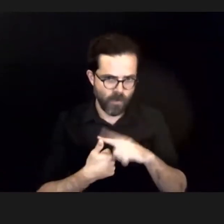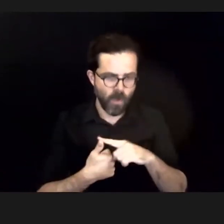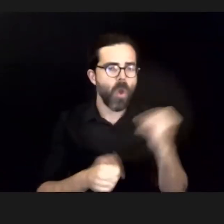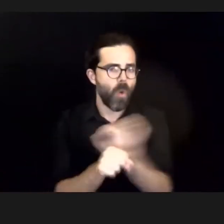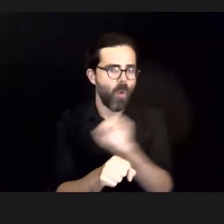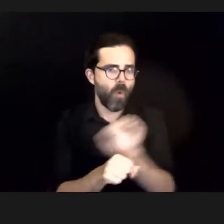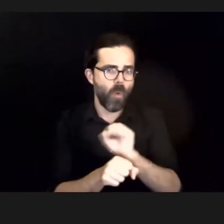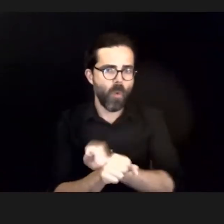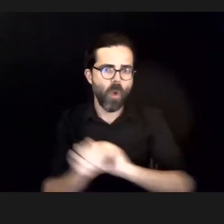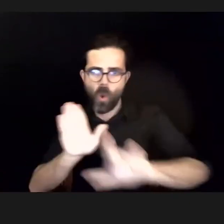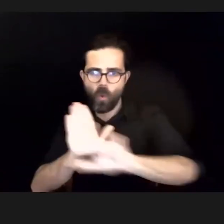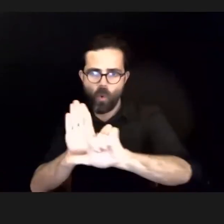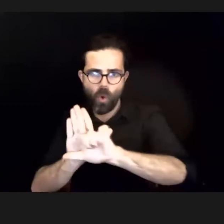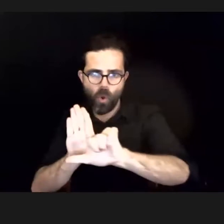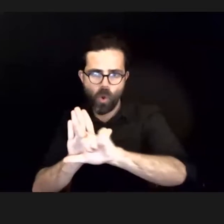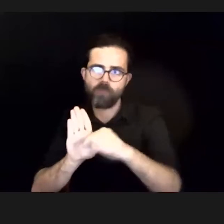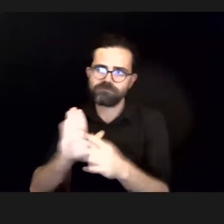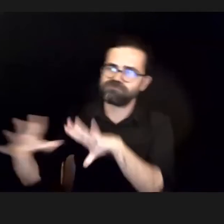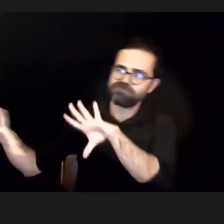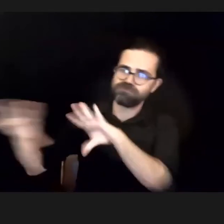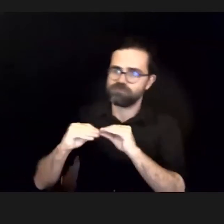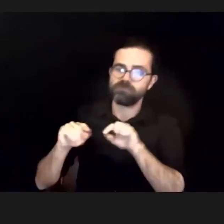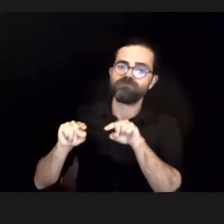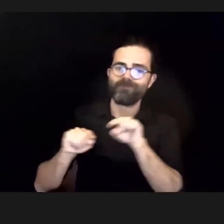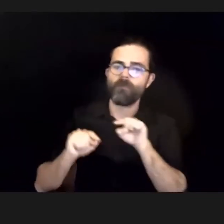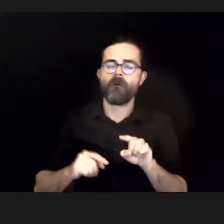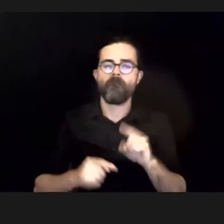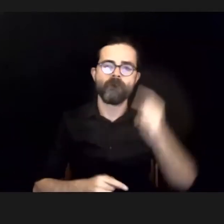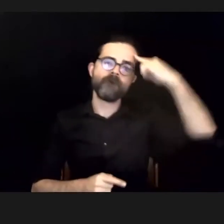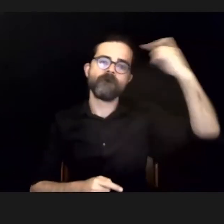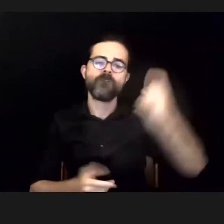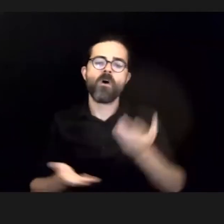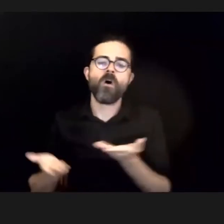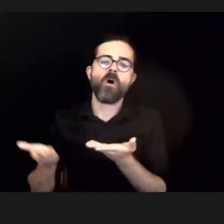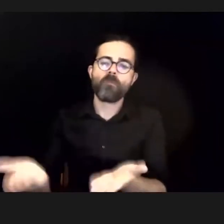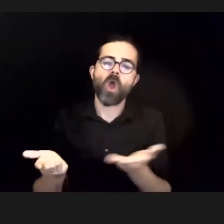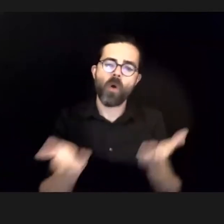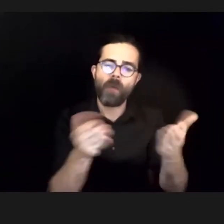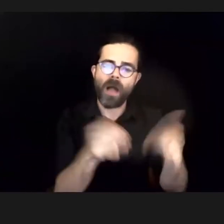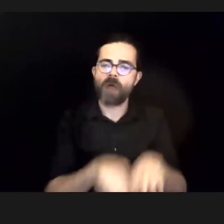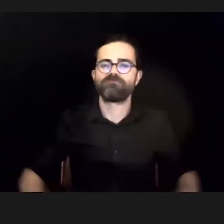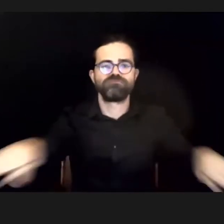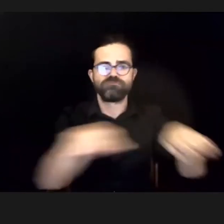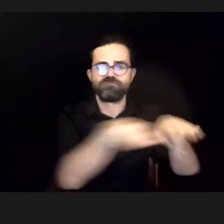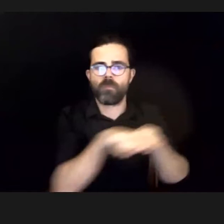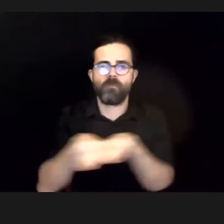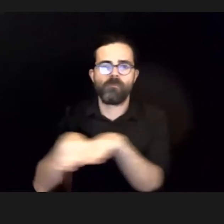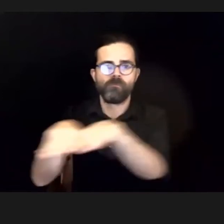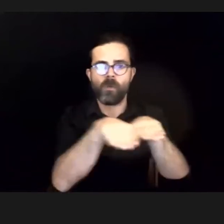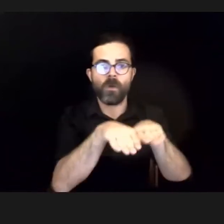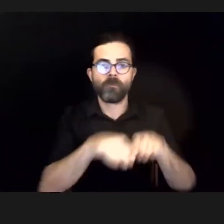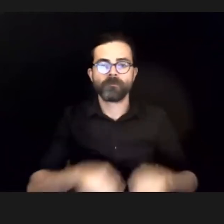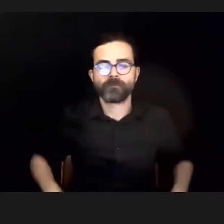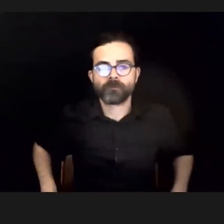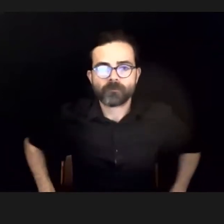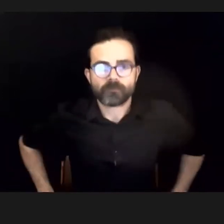the regulations to provide the telecare service on equal terms. We have been key actors such